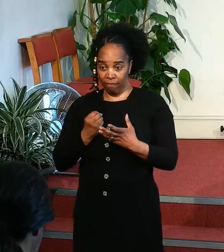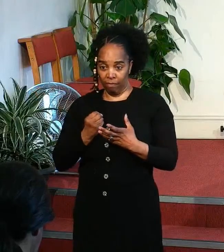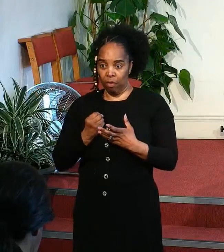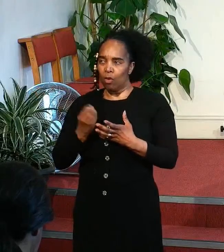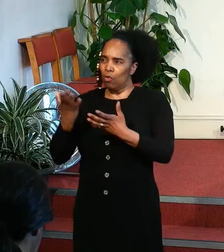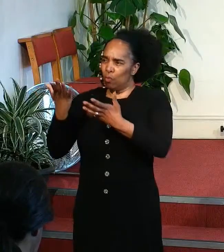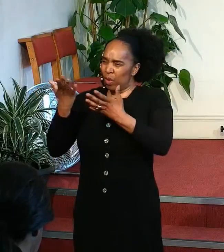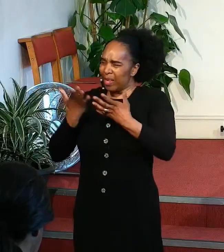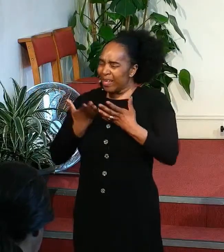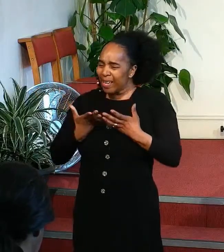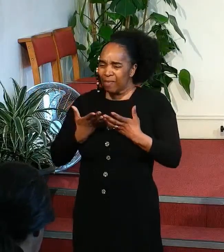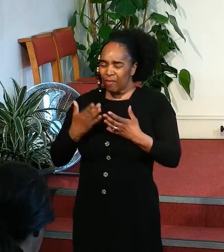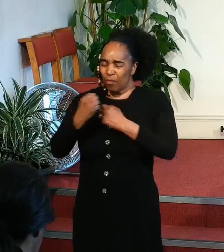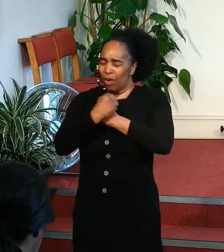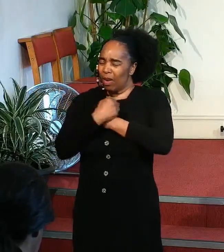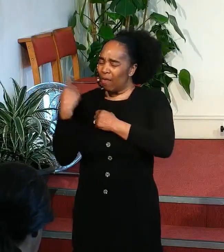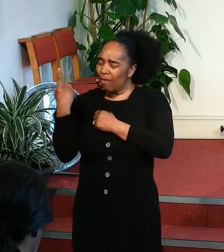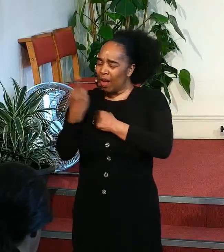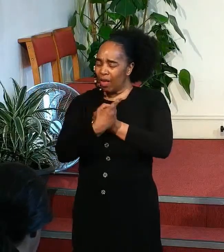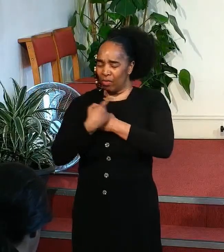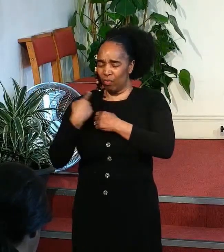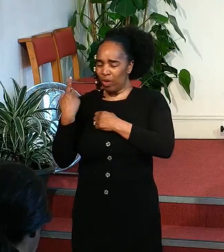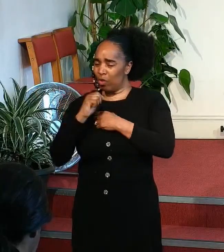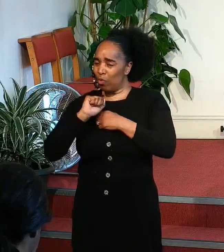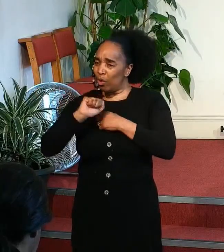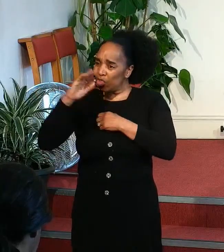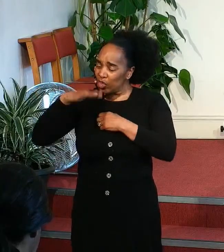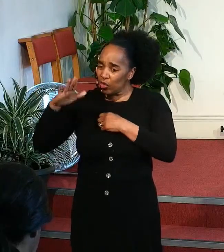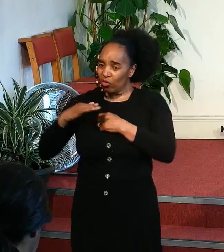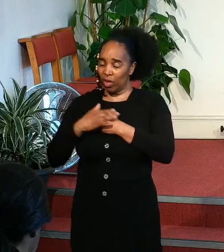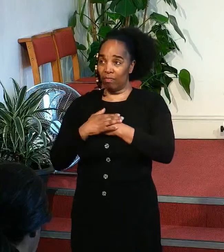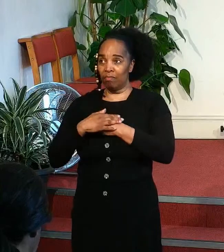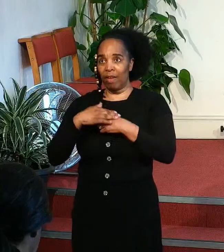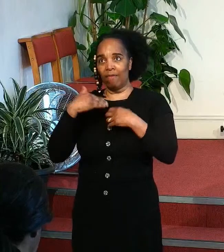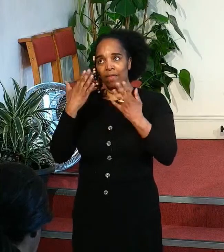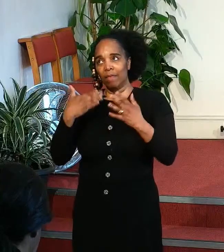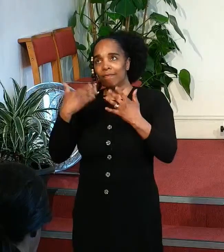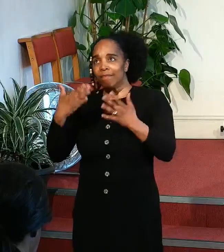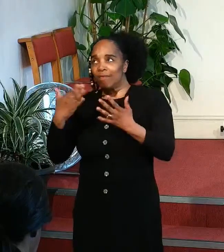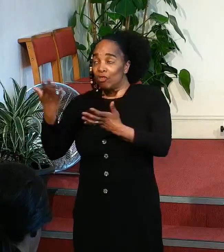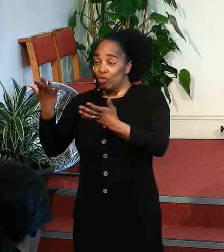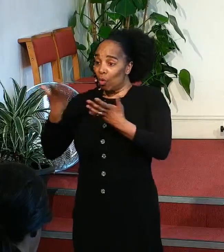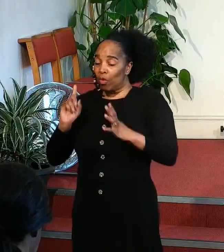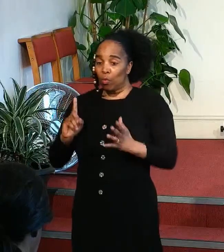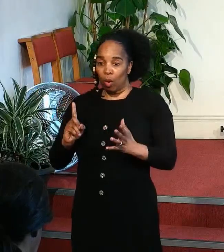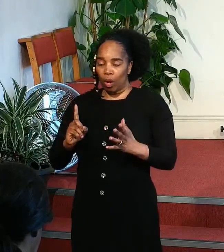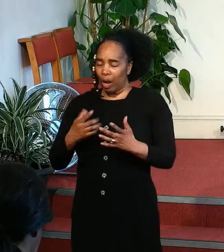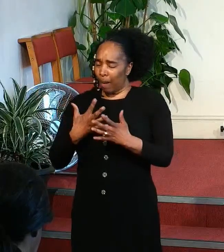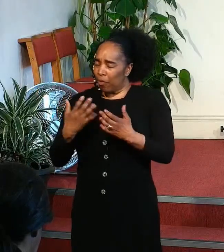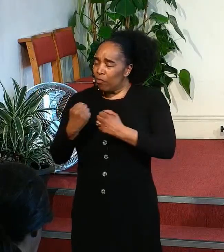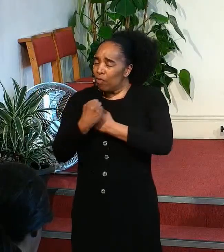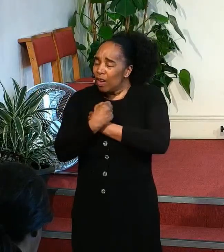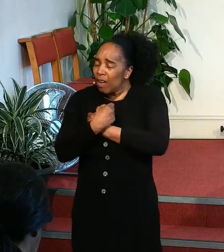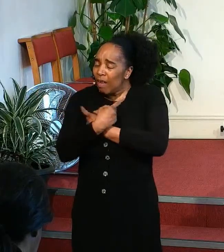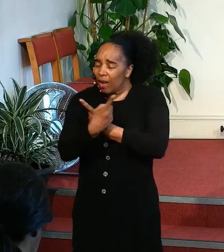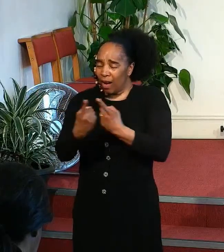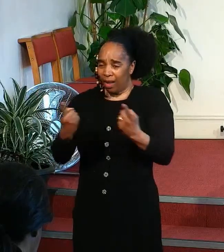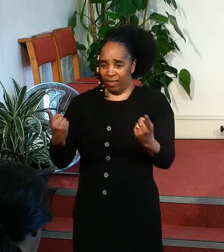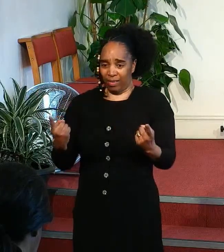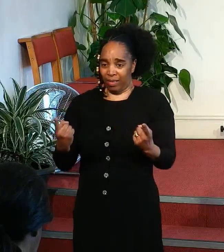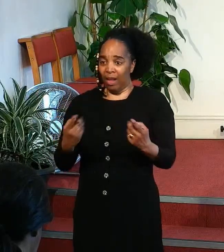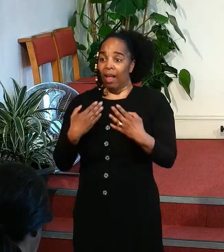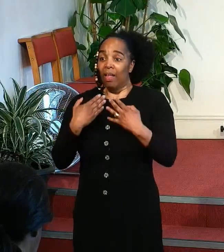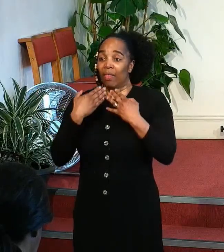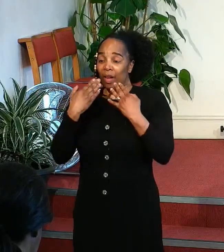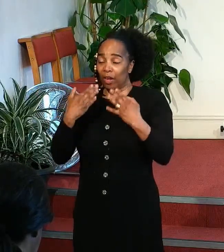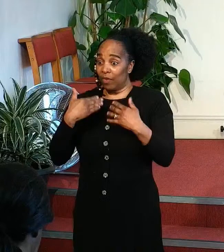give good gifts and you love us as your children. And time again, you show us just how much you love us. We thank you for